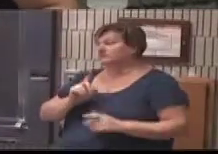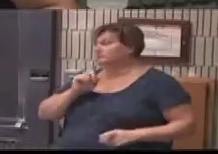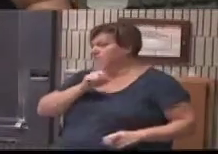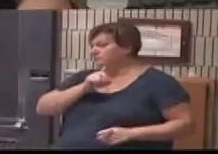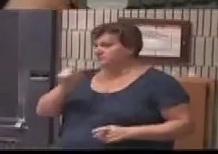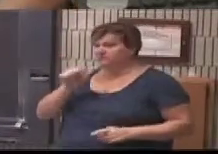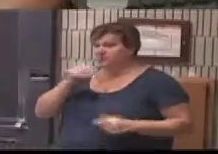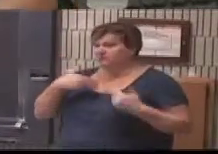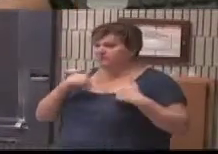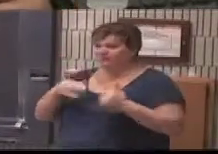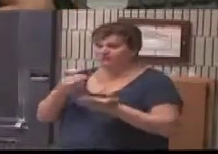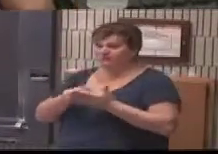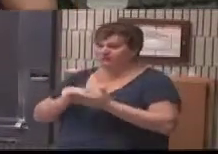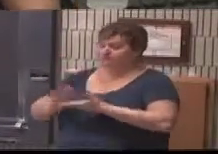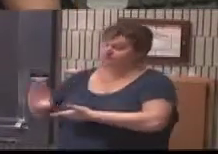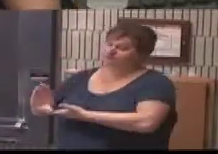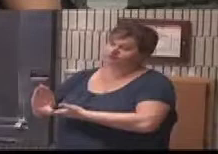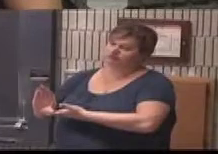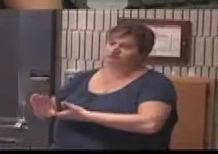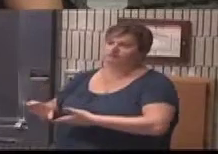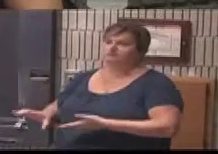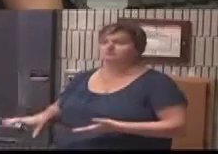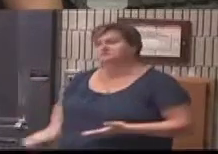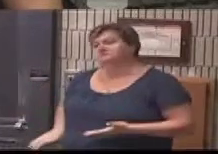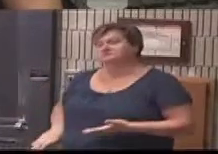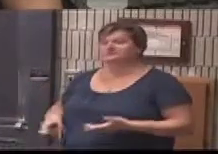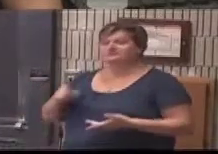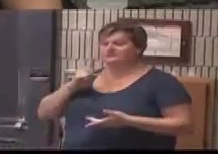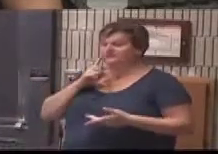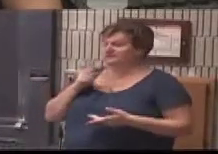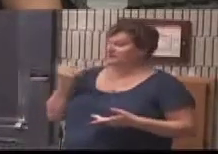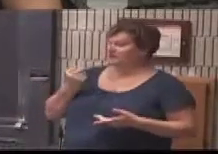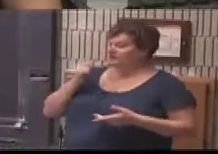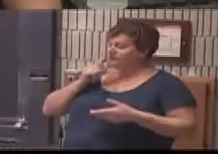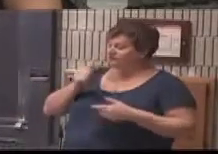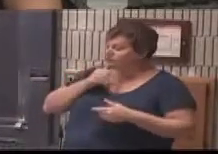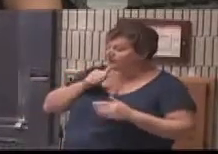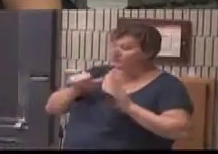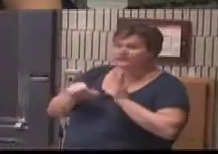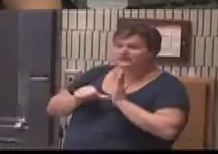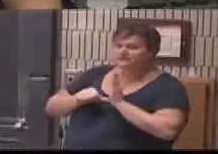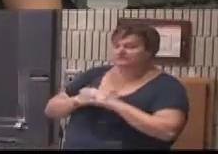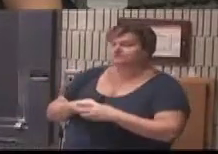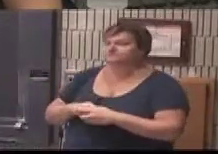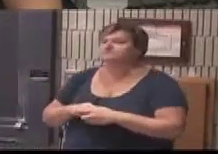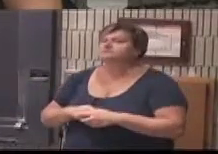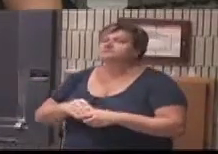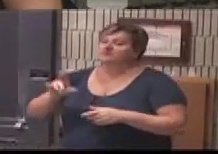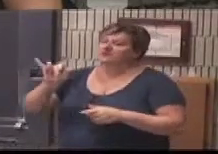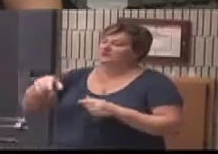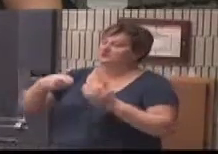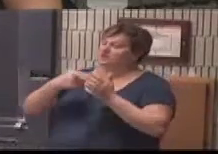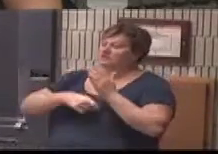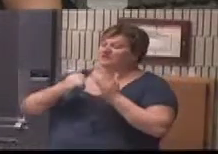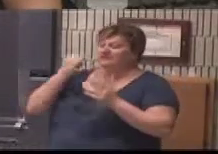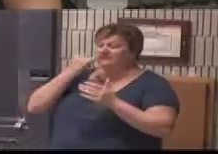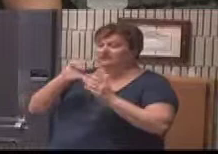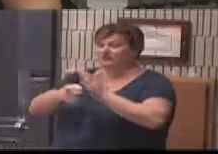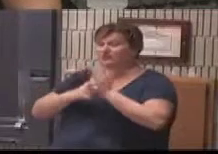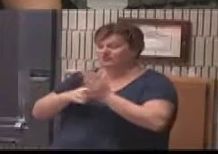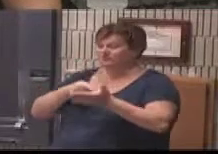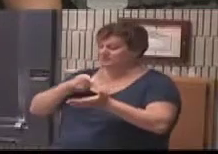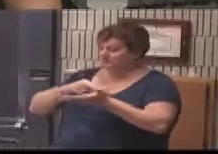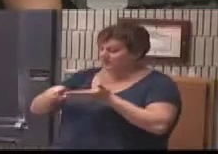that extra amount of money sitting around in our checking account that we could hire for private aids, but that is the cost if you were to require to